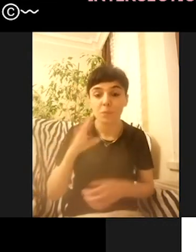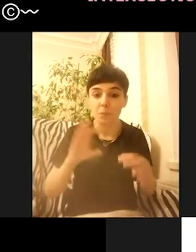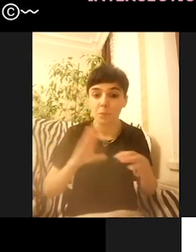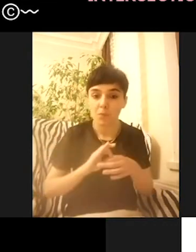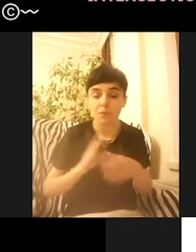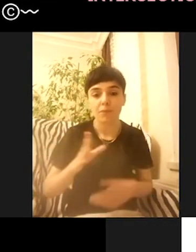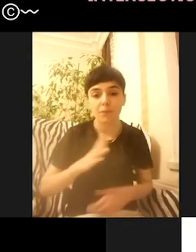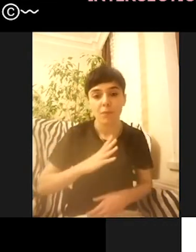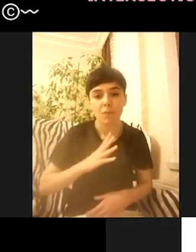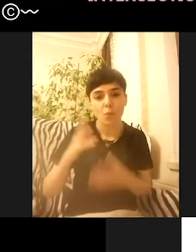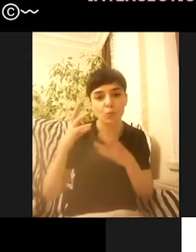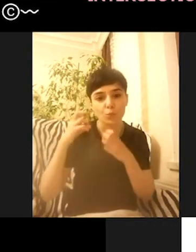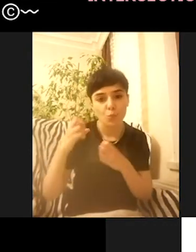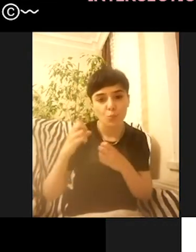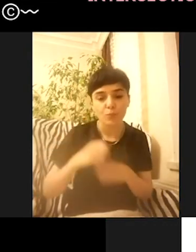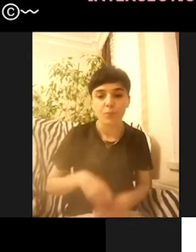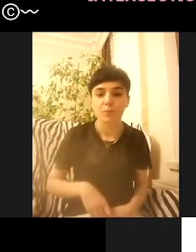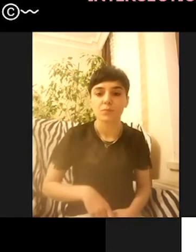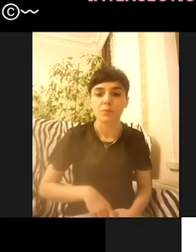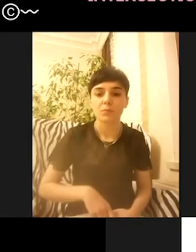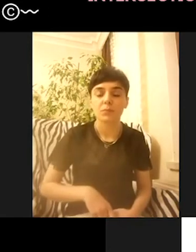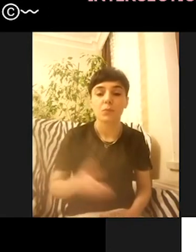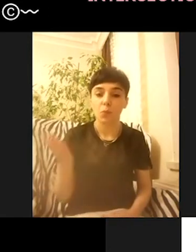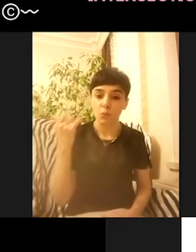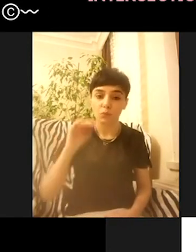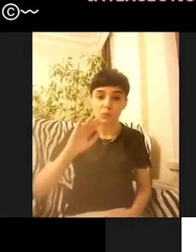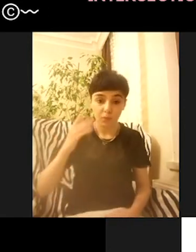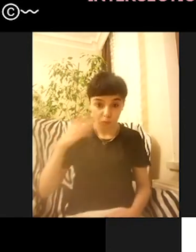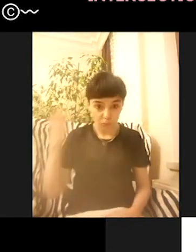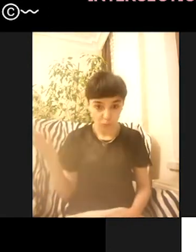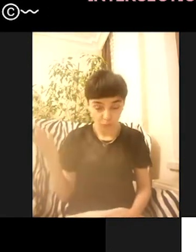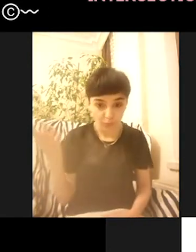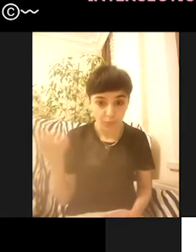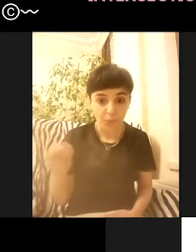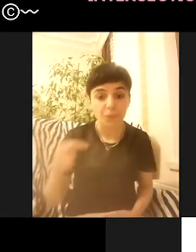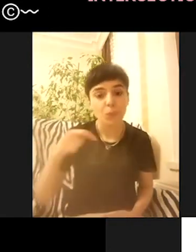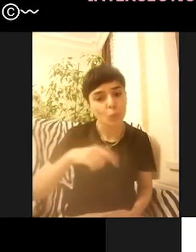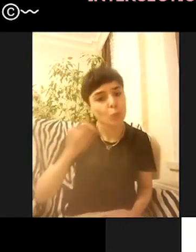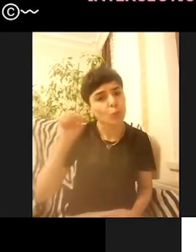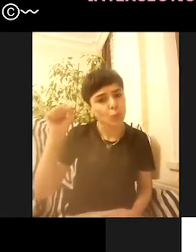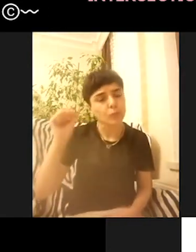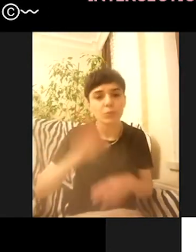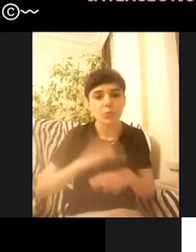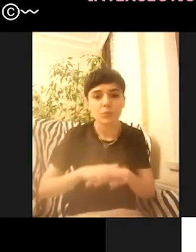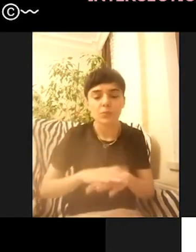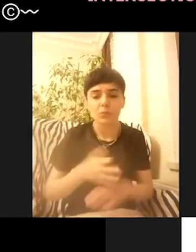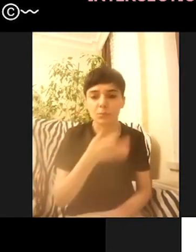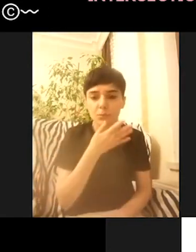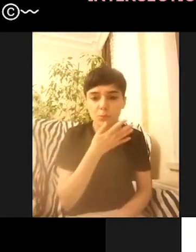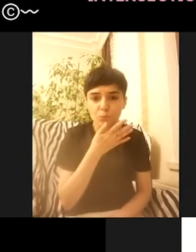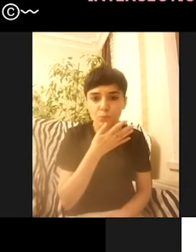a mentality that we can break with. Does this make sense if I say it like this? Yes. And I'm